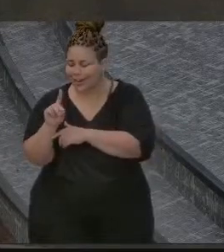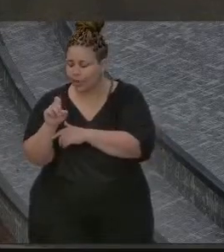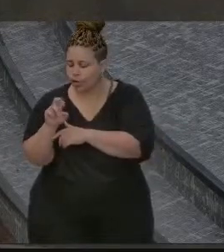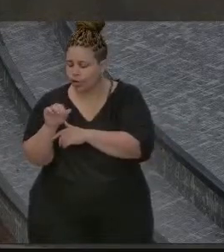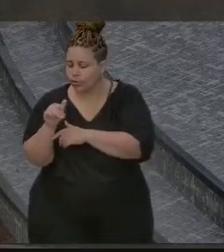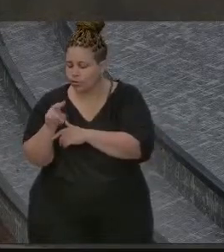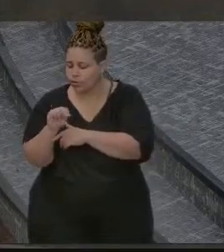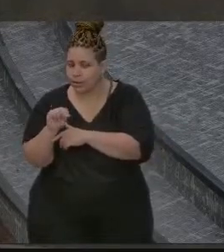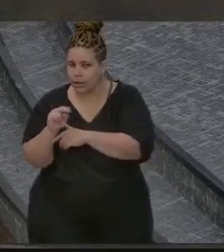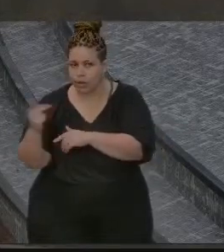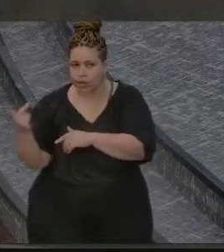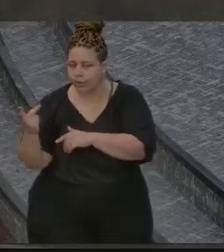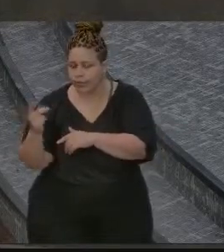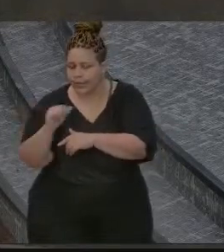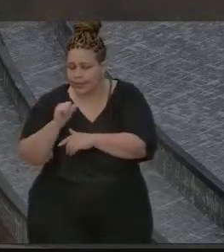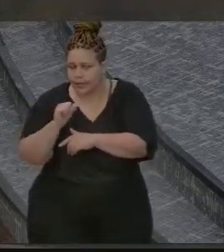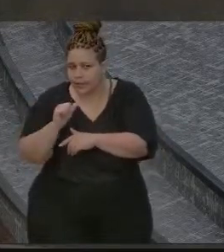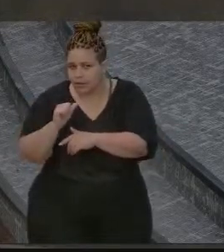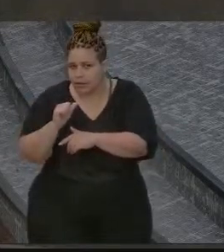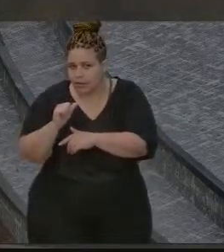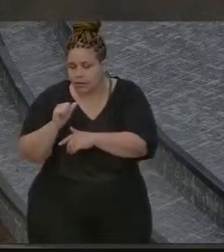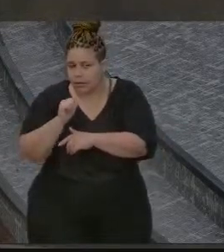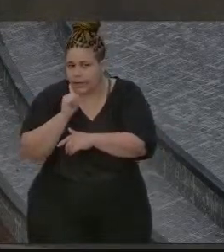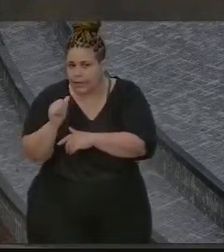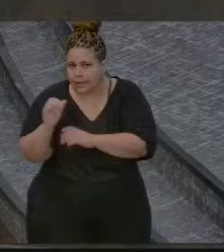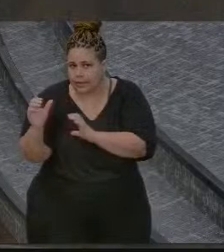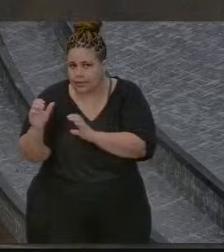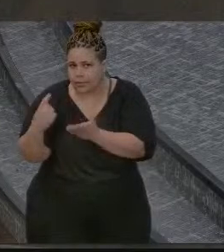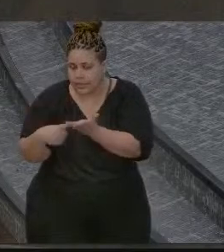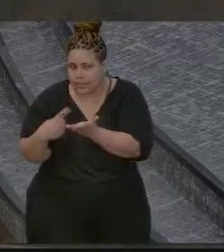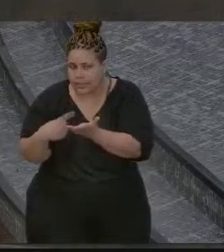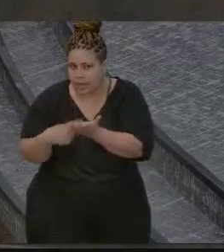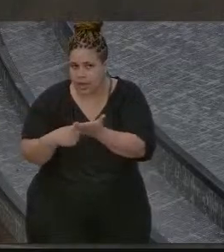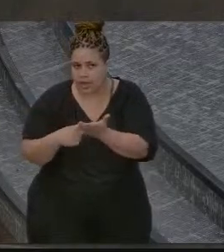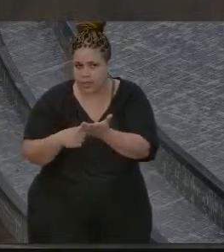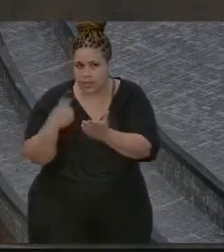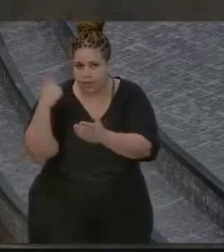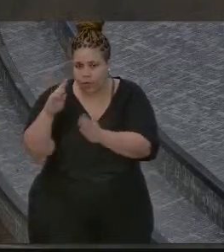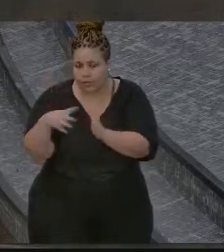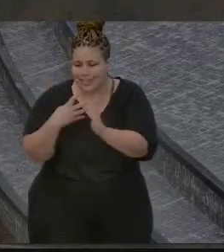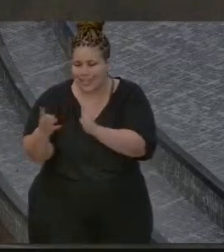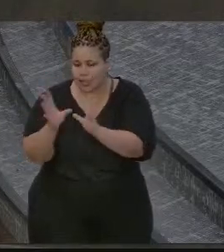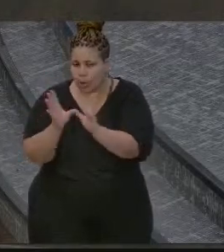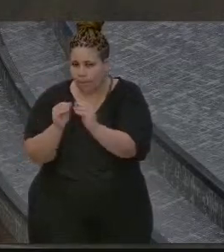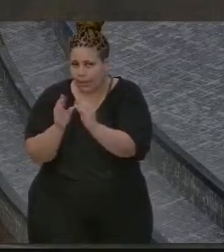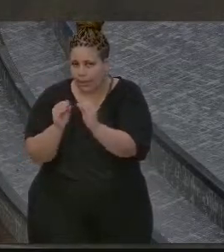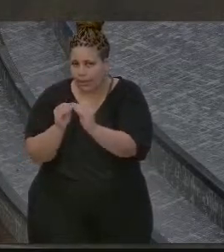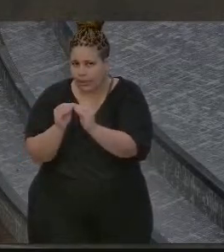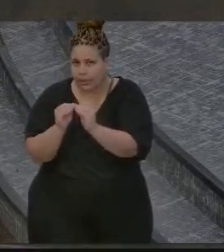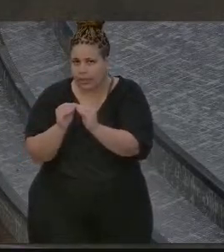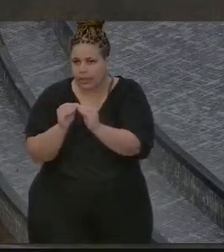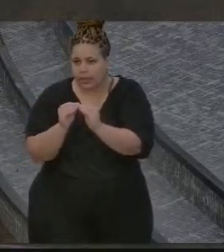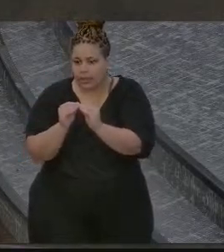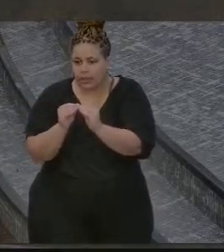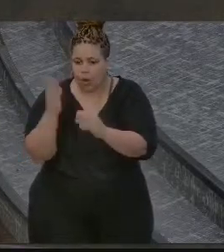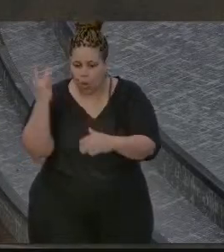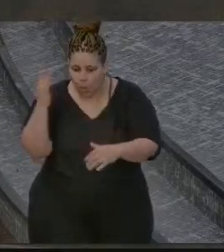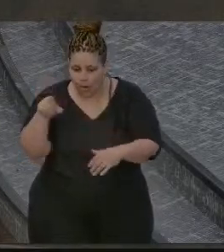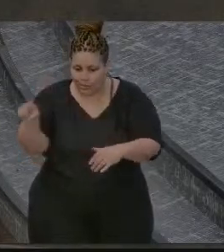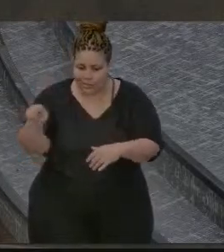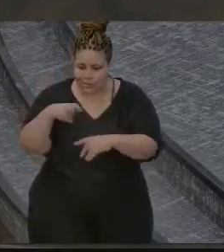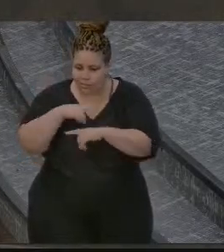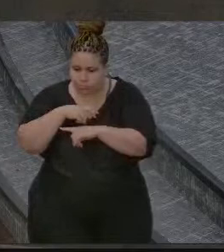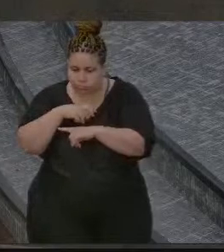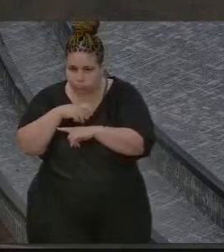chance to talk about this during our scheduled meeting because she's traveling and so,